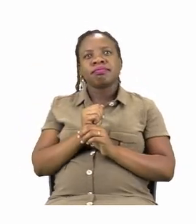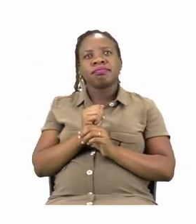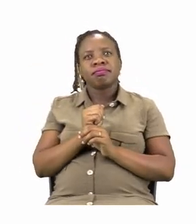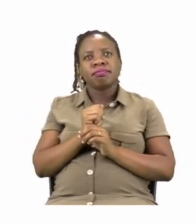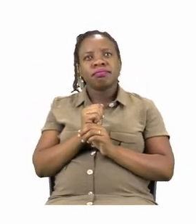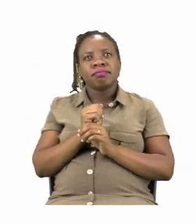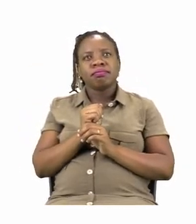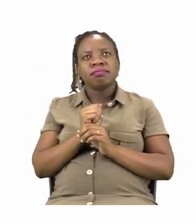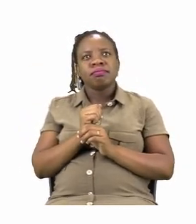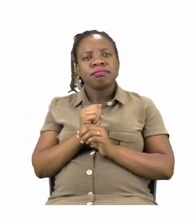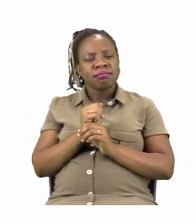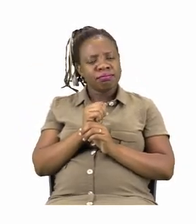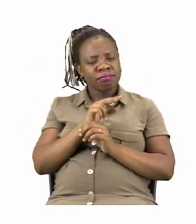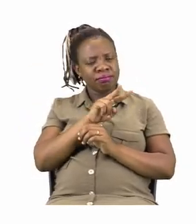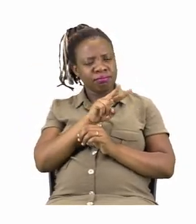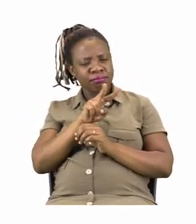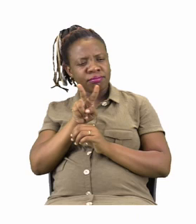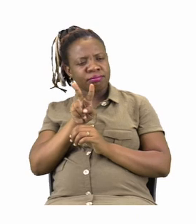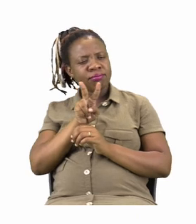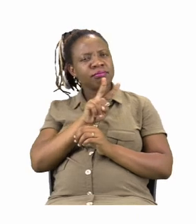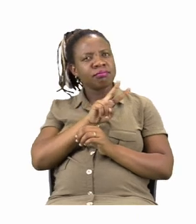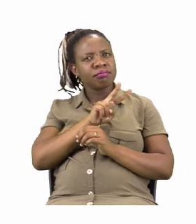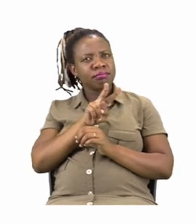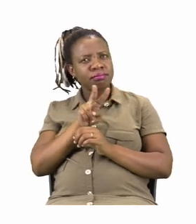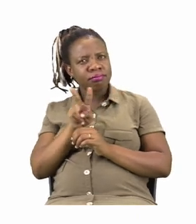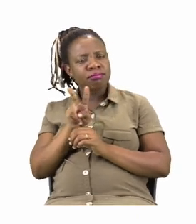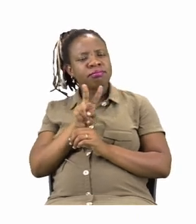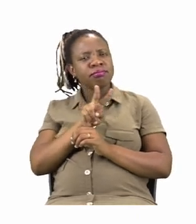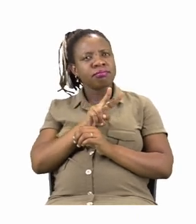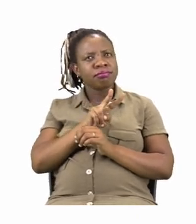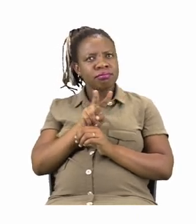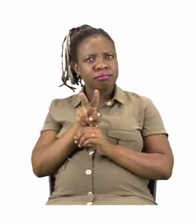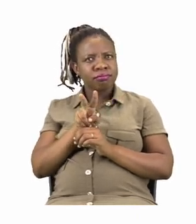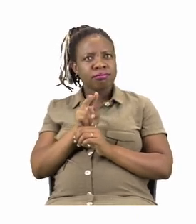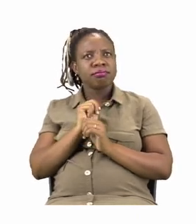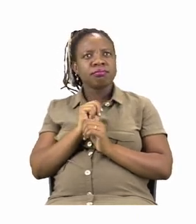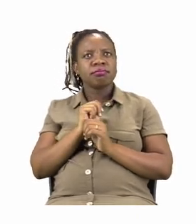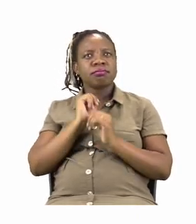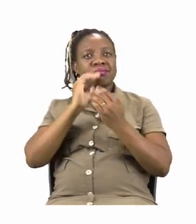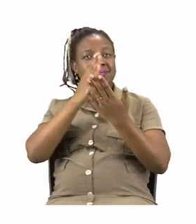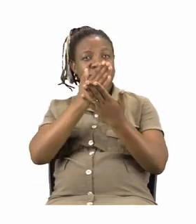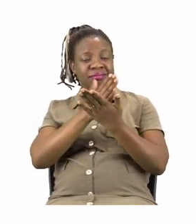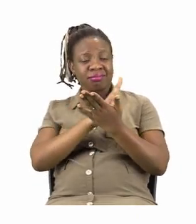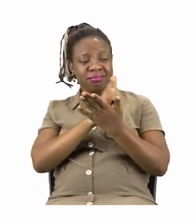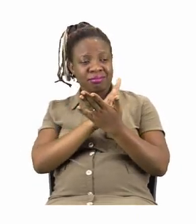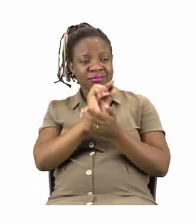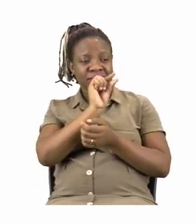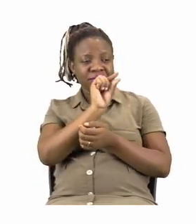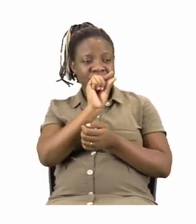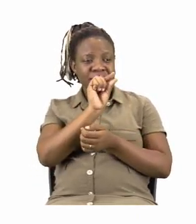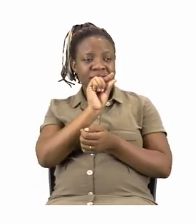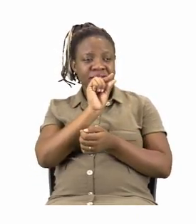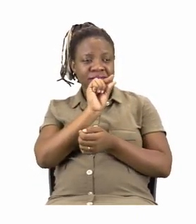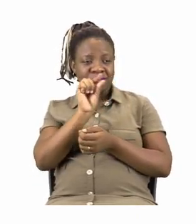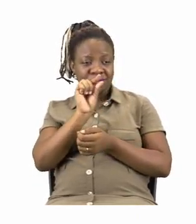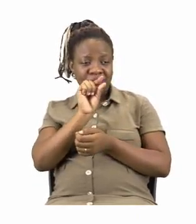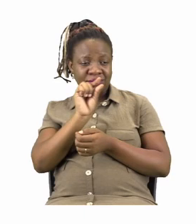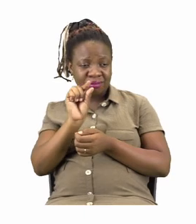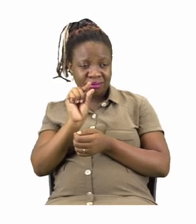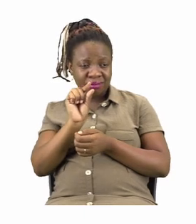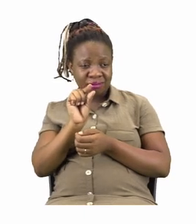those words, you will see that some of these words actually starts with